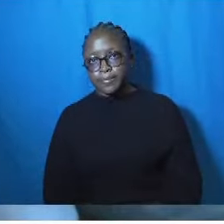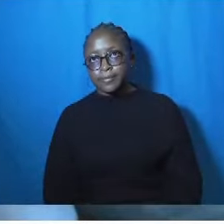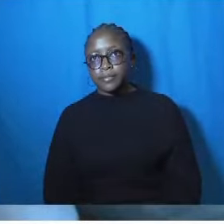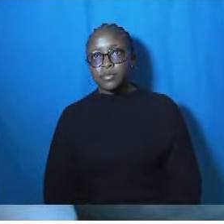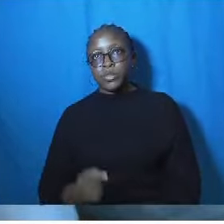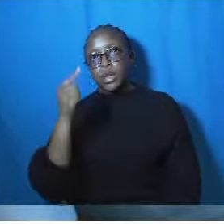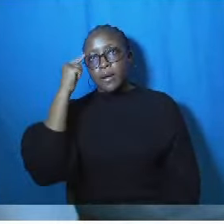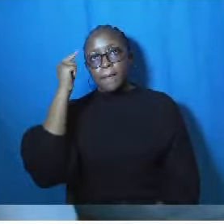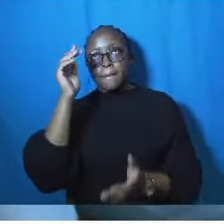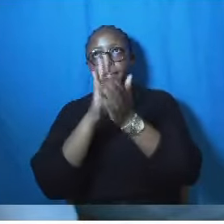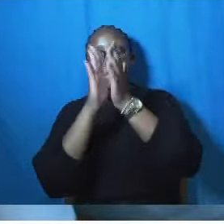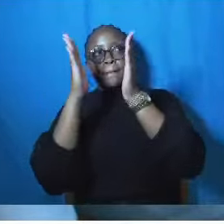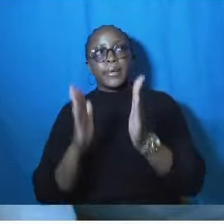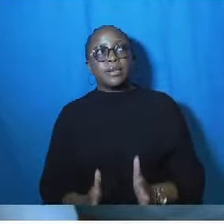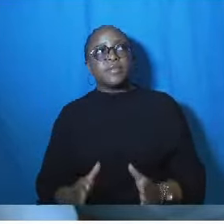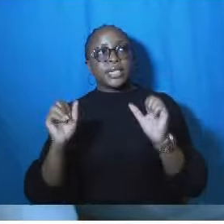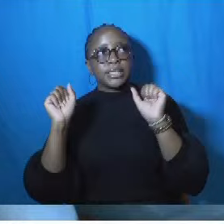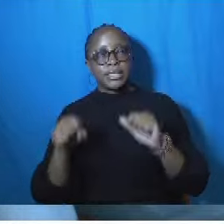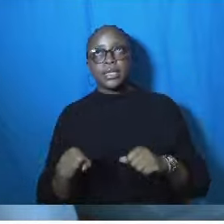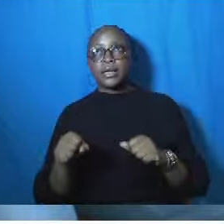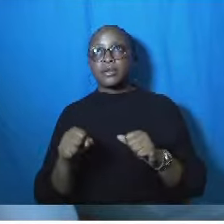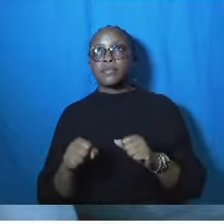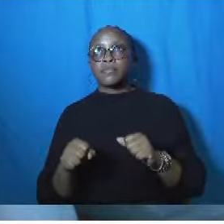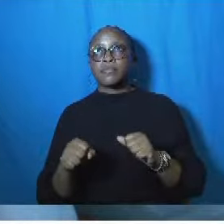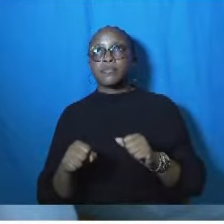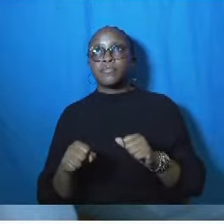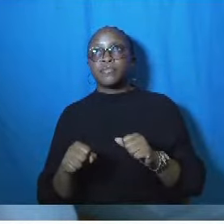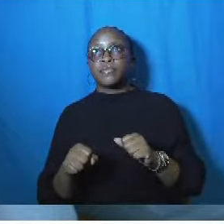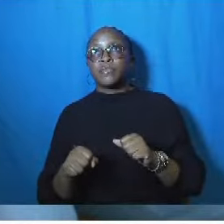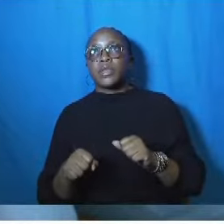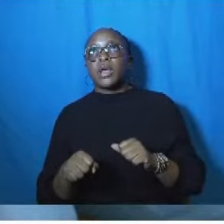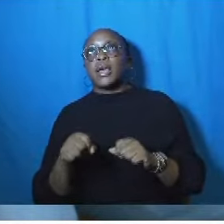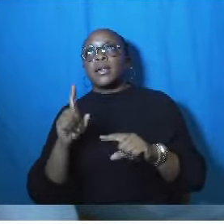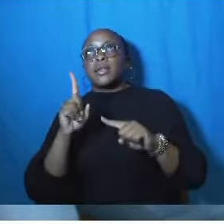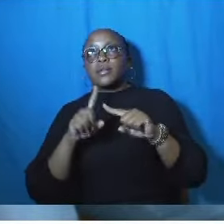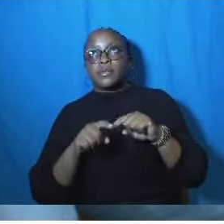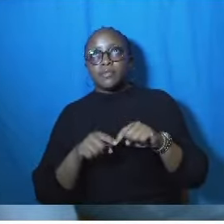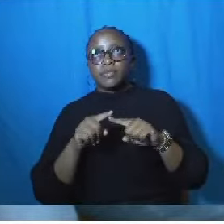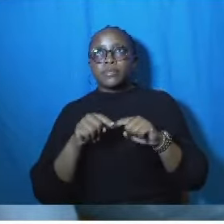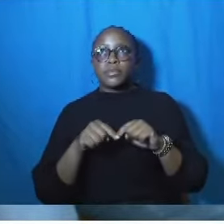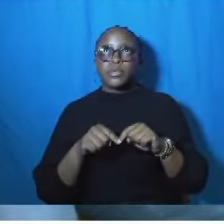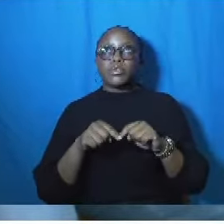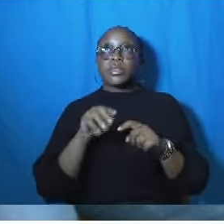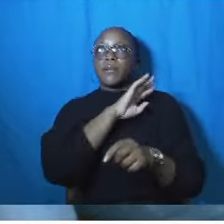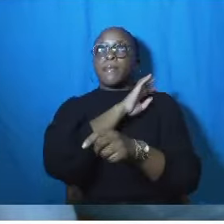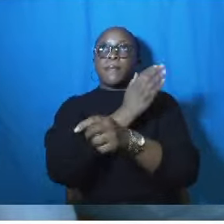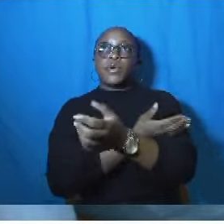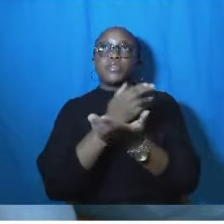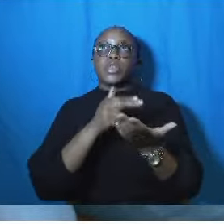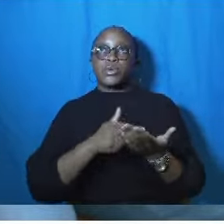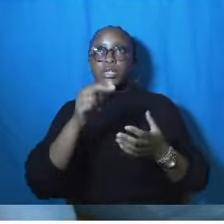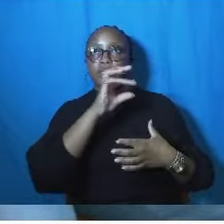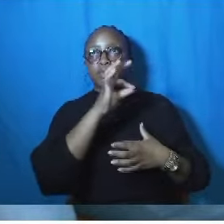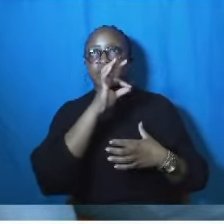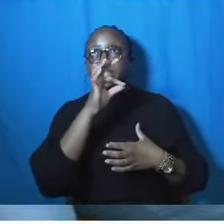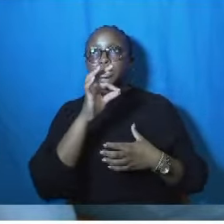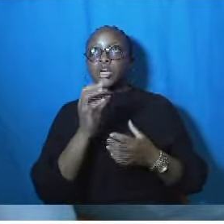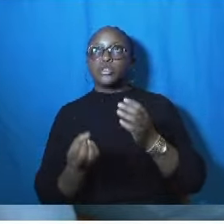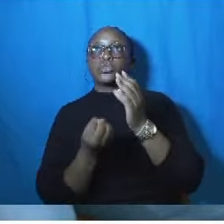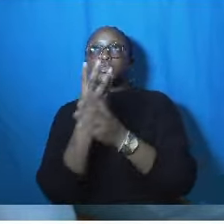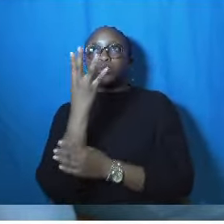Believers can rely on the power of the Holy Spirit to foster unity one with